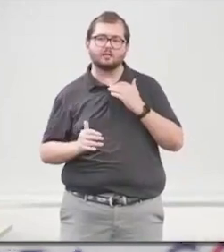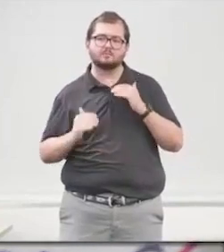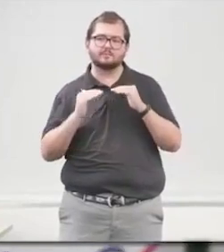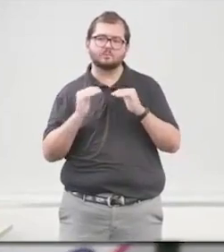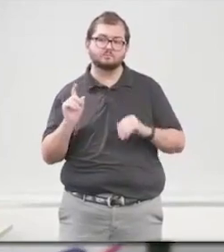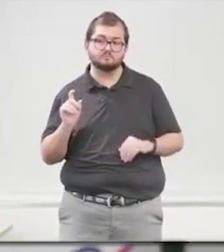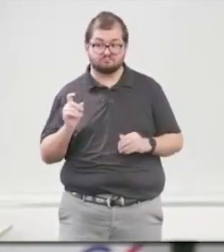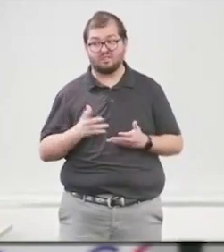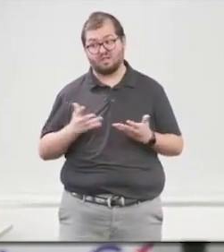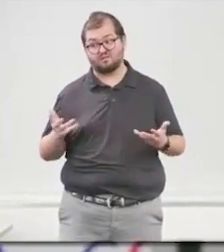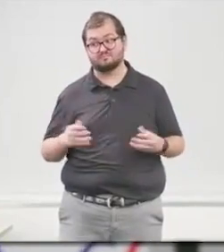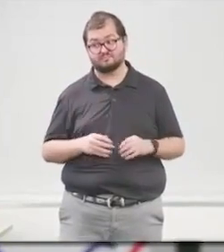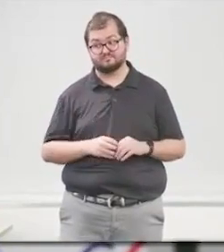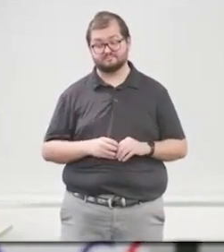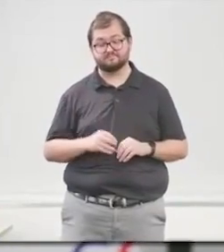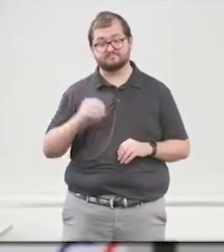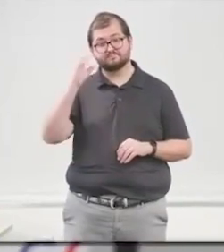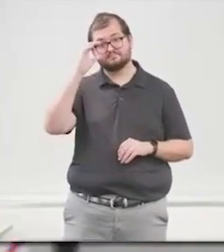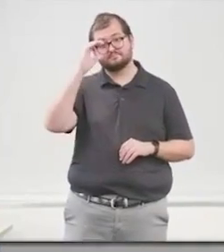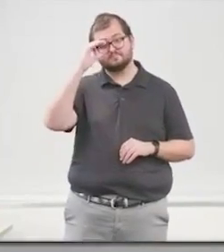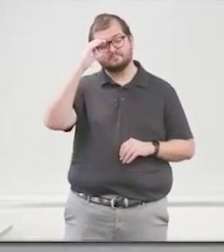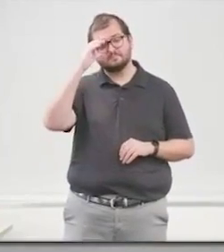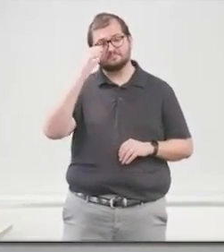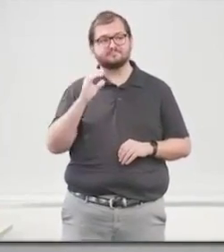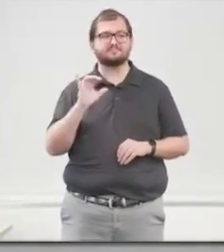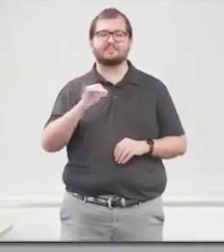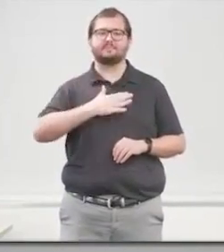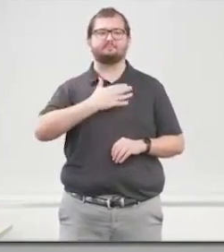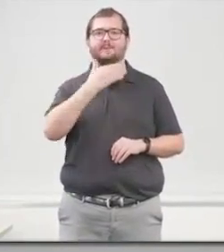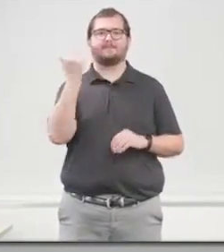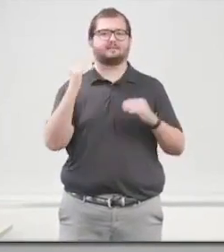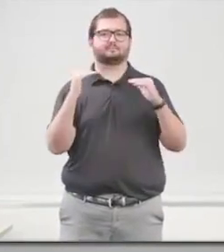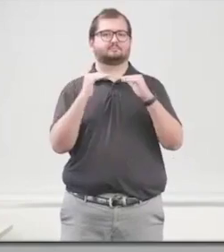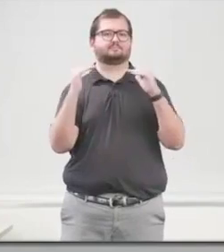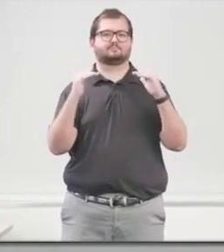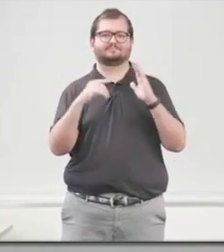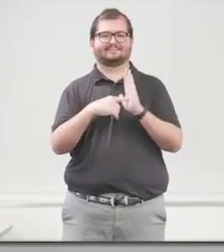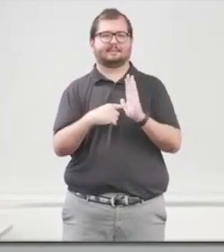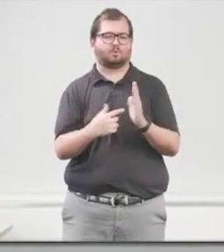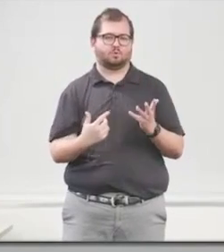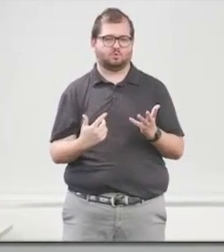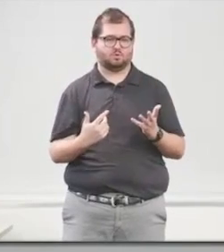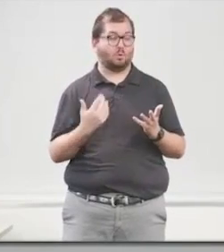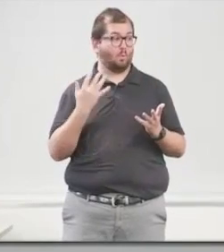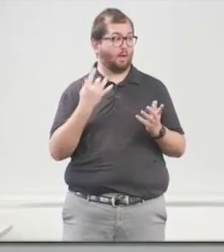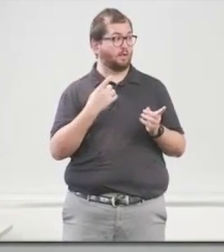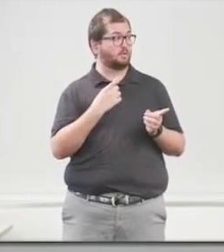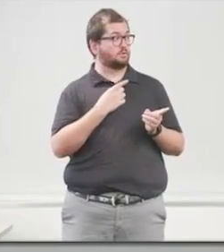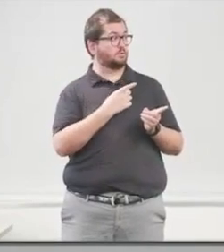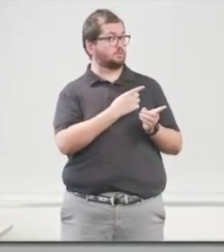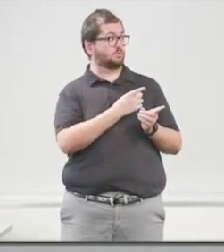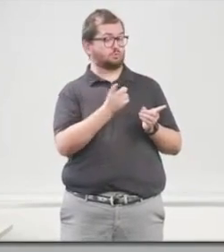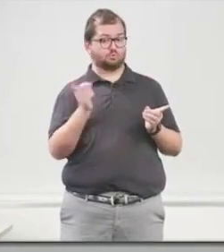"A lot." That's the best example that I can give you, because you get to see that